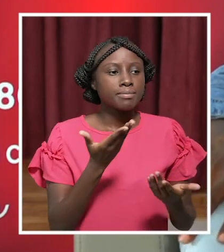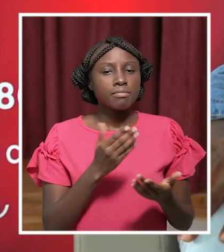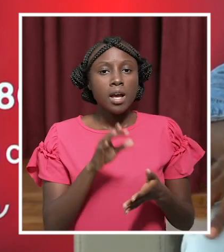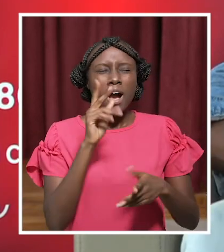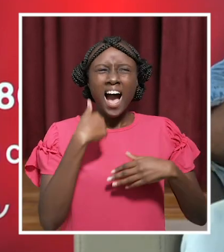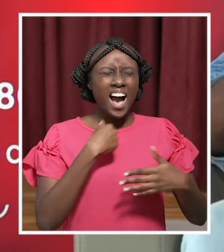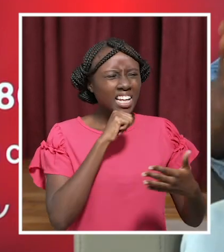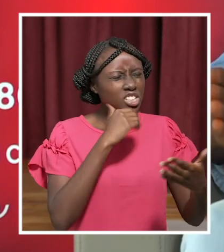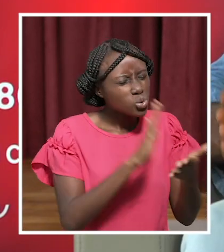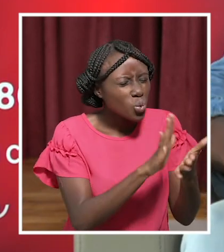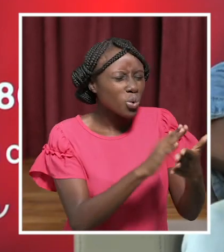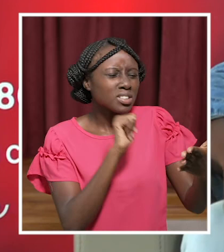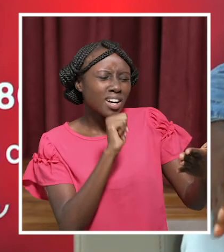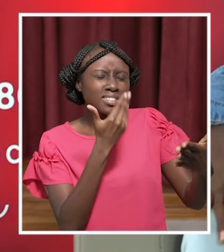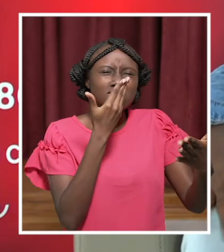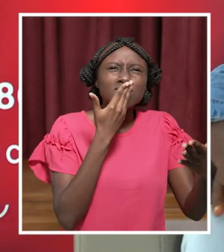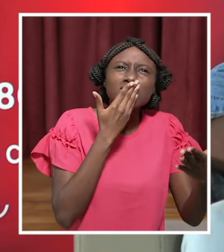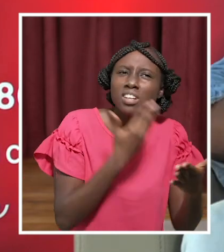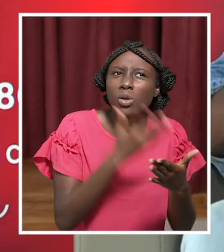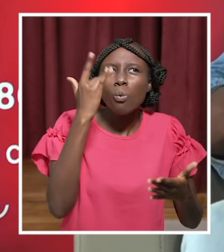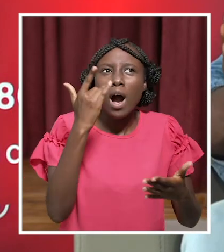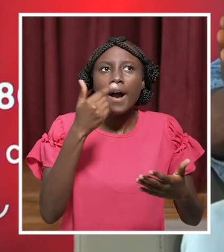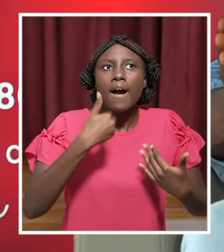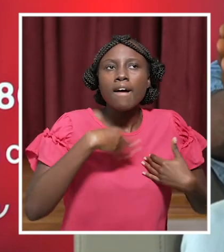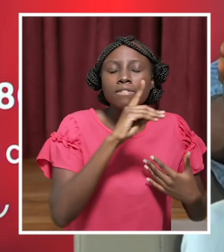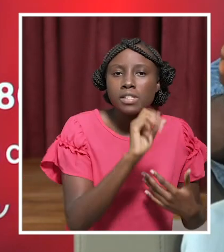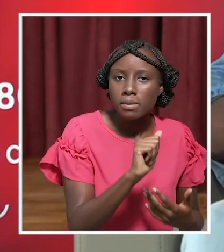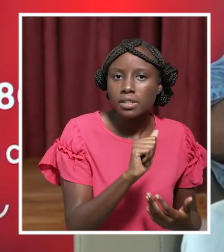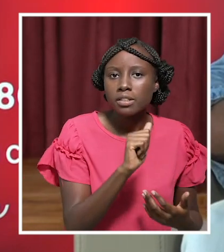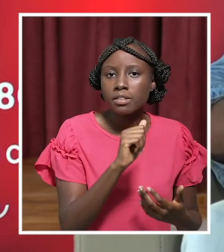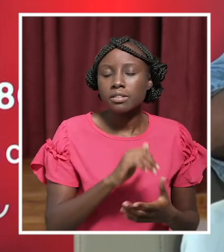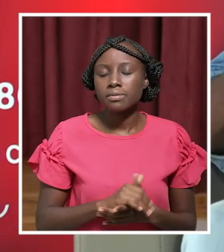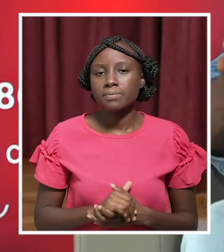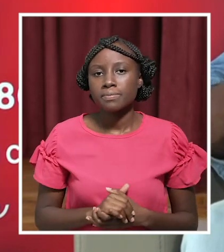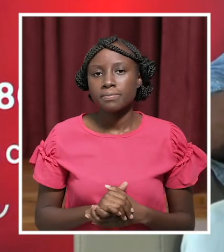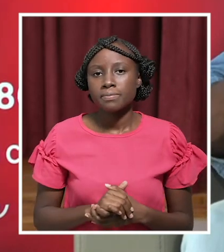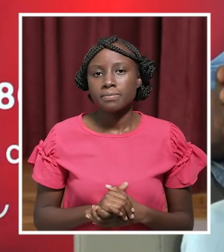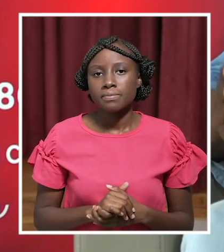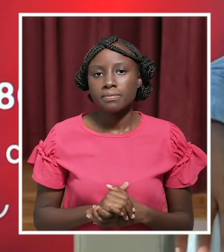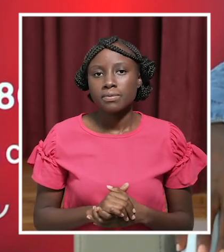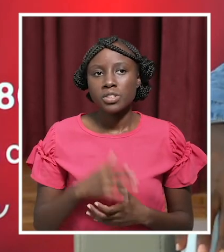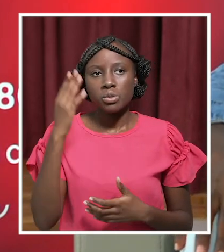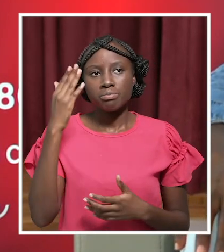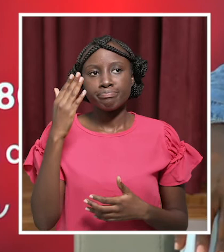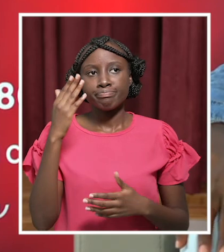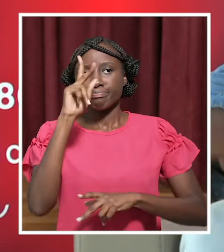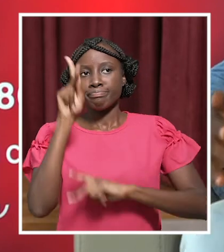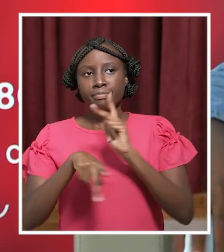And I'll focus on sport and still focus on academics. So now that it's almost like you have a justifiable reason to push